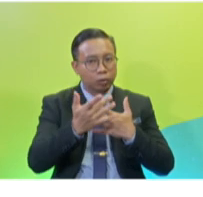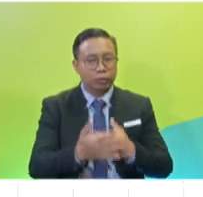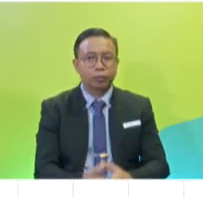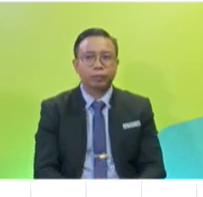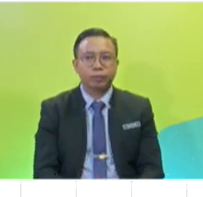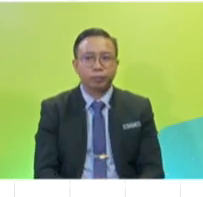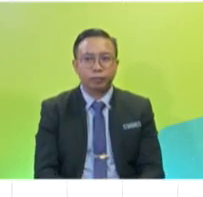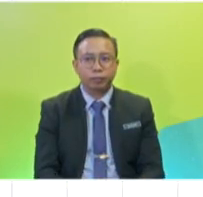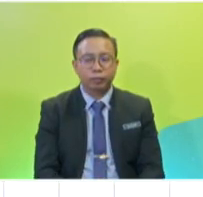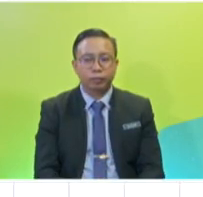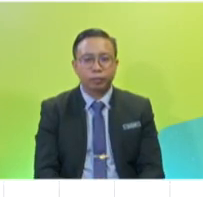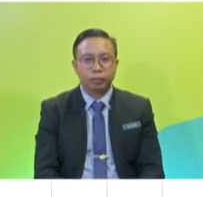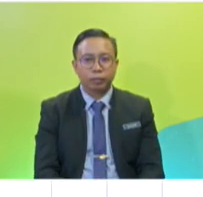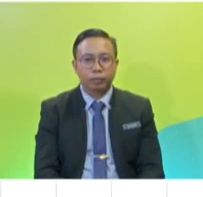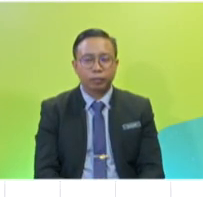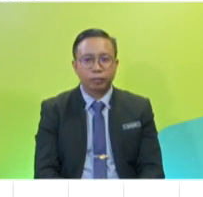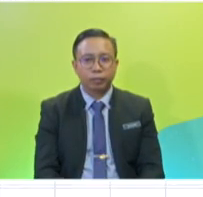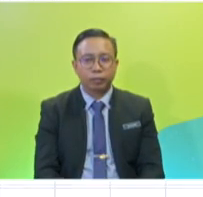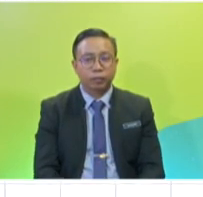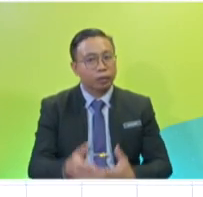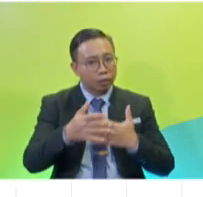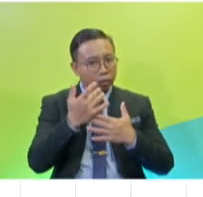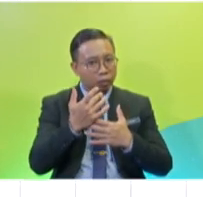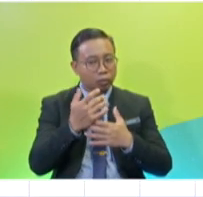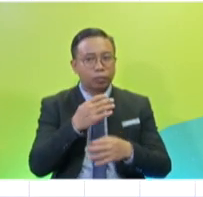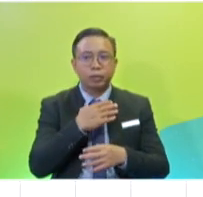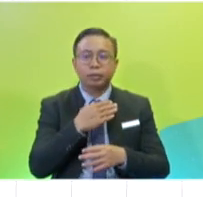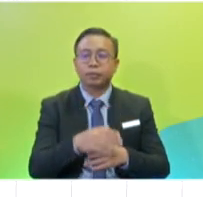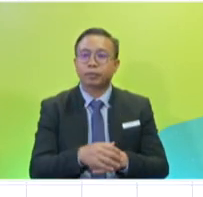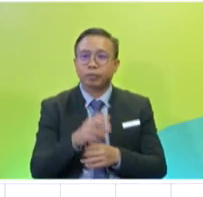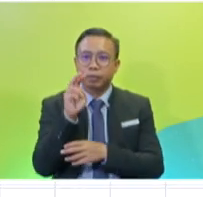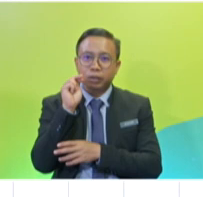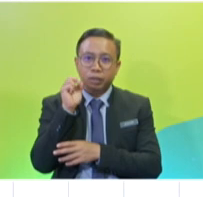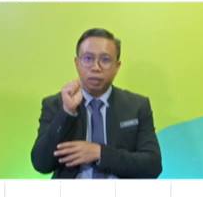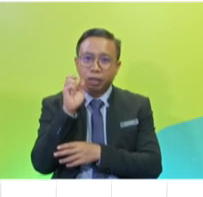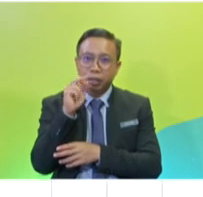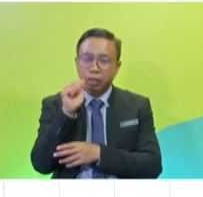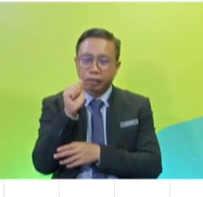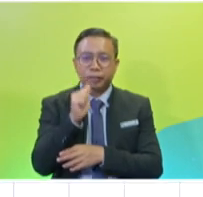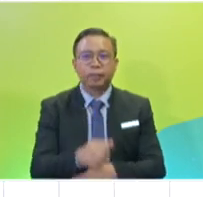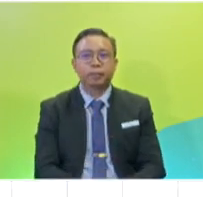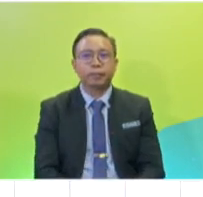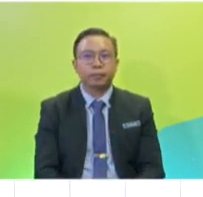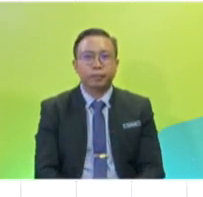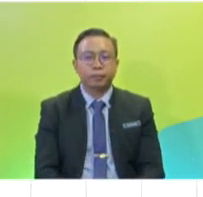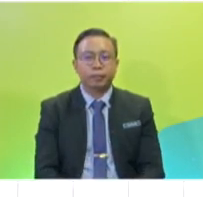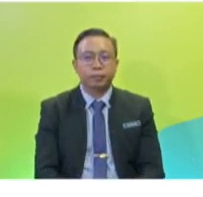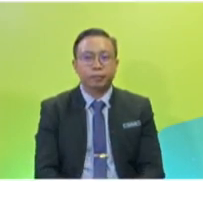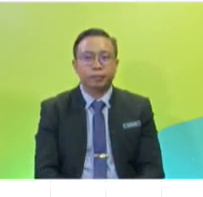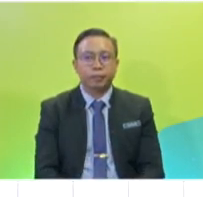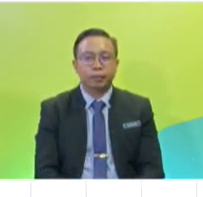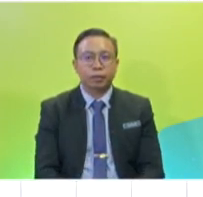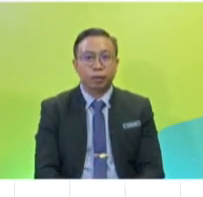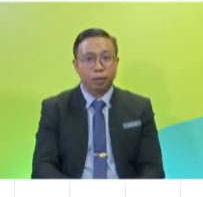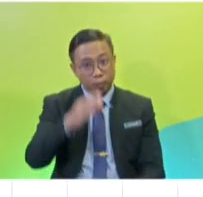Hi, madam. Hi, Miss Shafika. Hi. You can call me Nana. Nana. Okay. Welcome, Nana in the house. Mm-hmm. And last but not least, we have